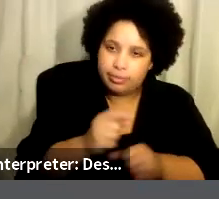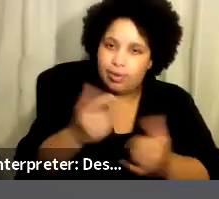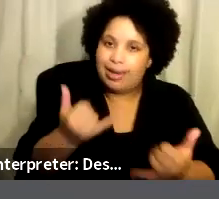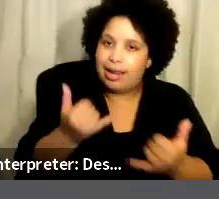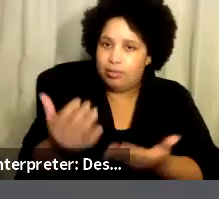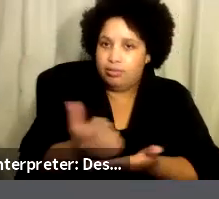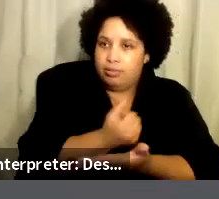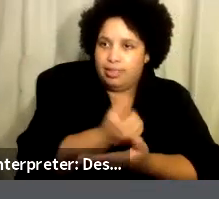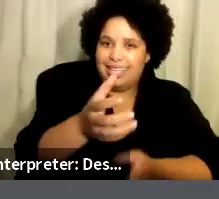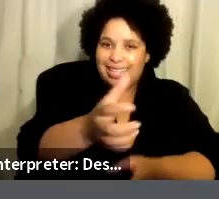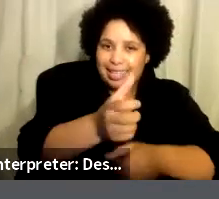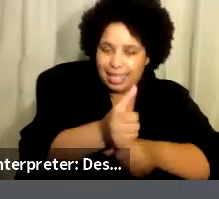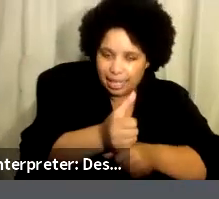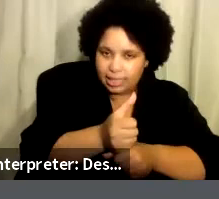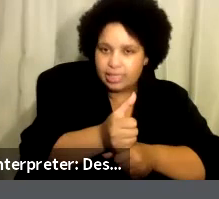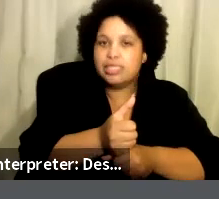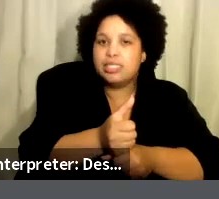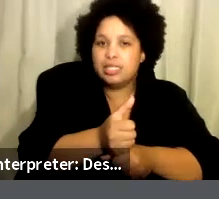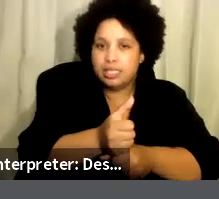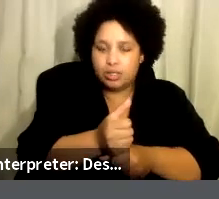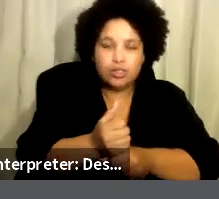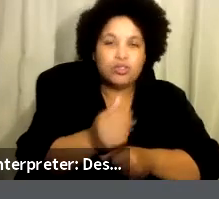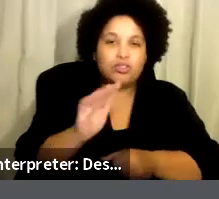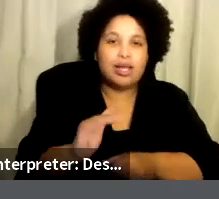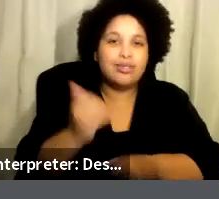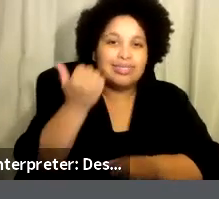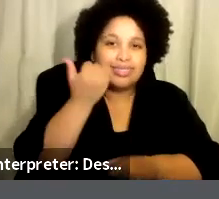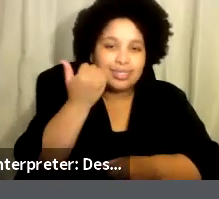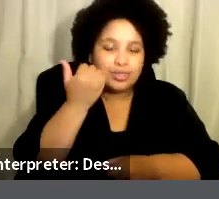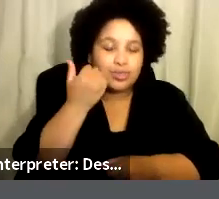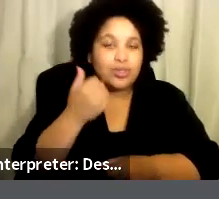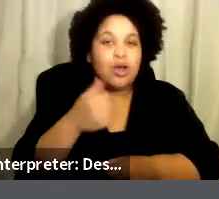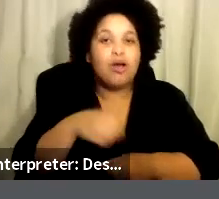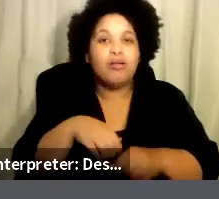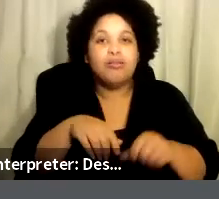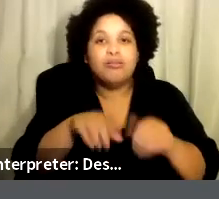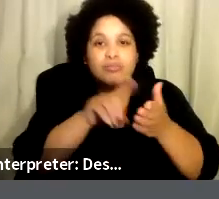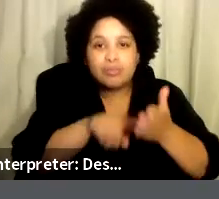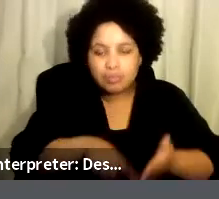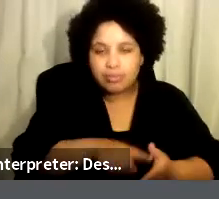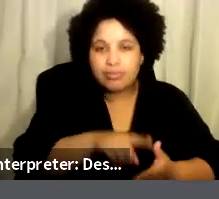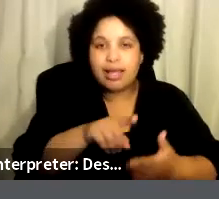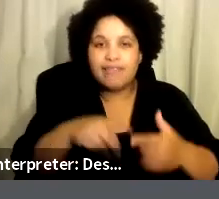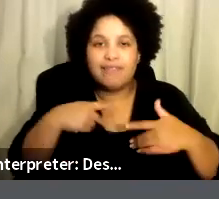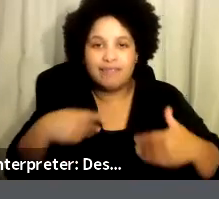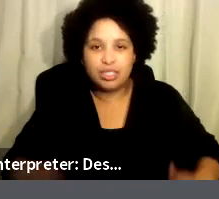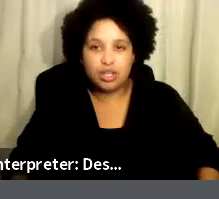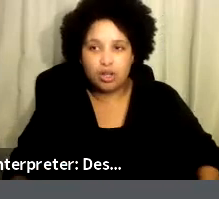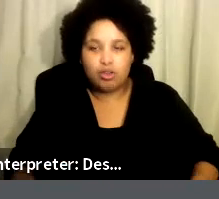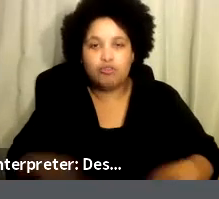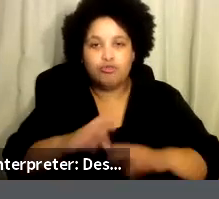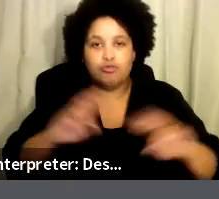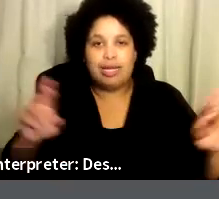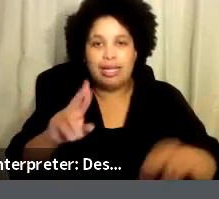April to go ahead and get your child's dental exam and their physical exam updated so that you're ready for enrollment in April.